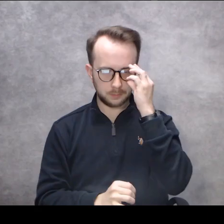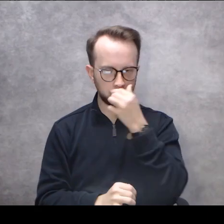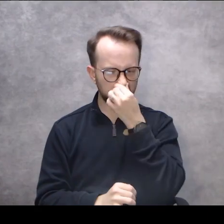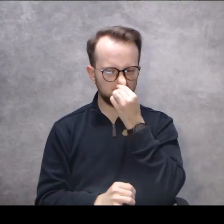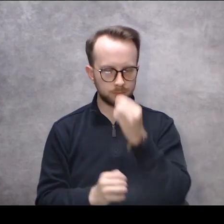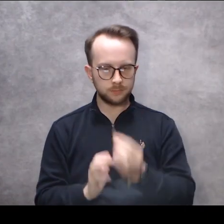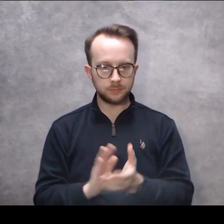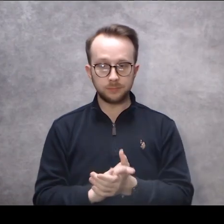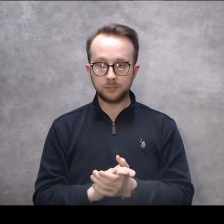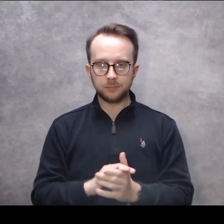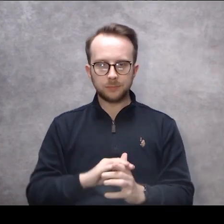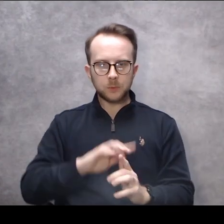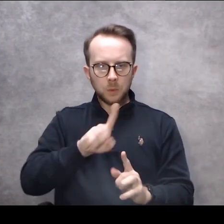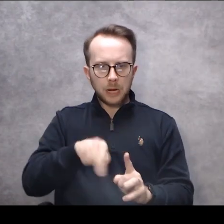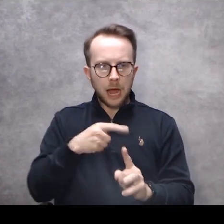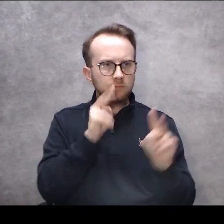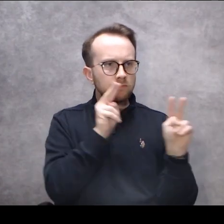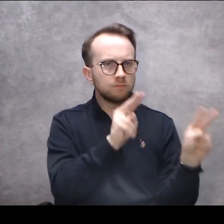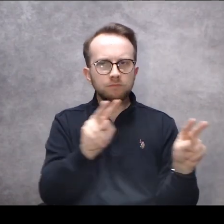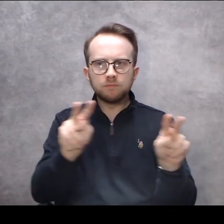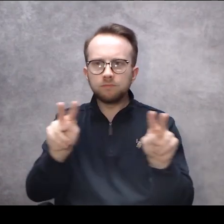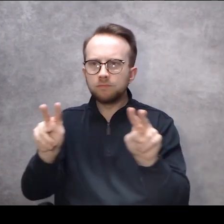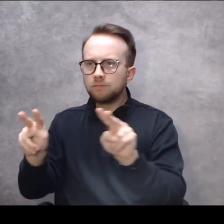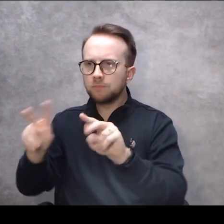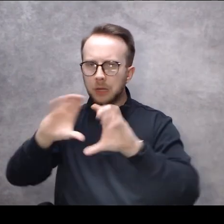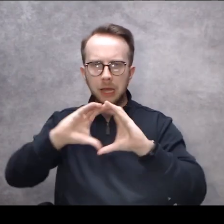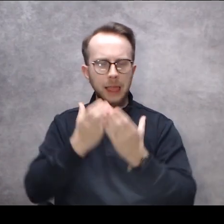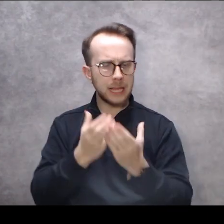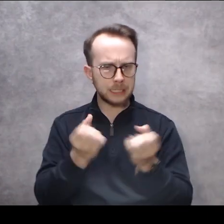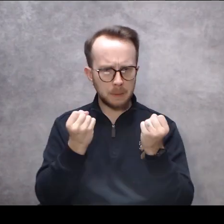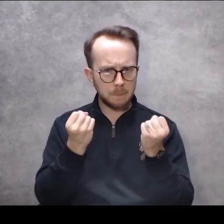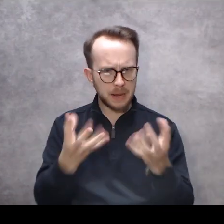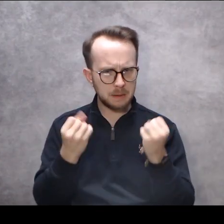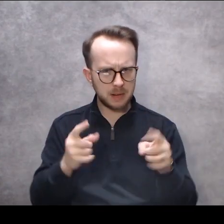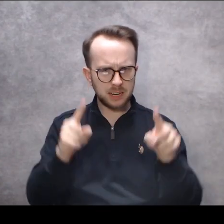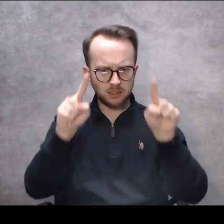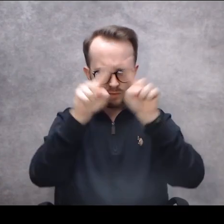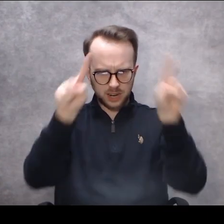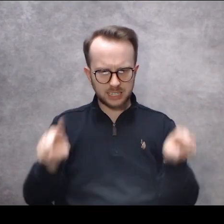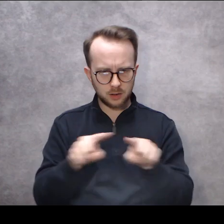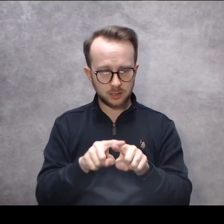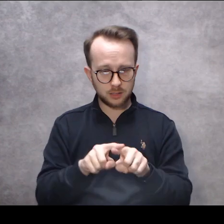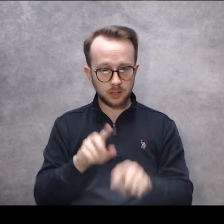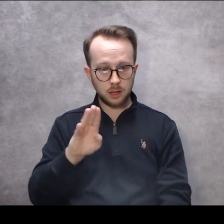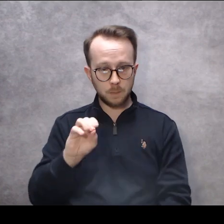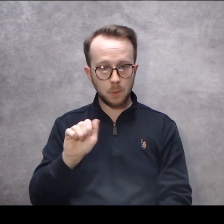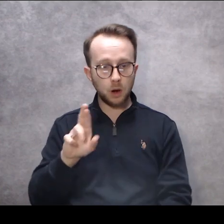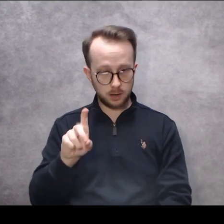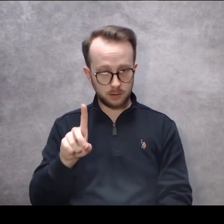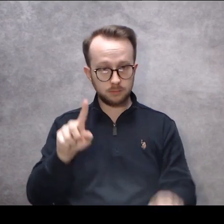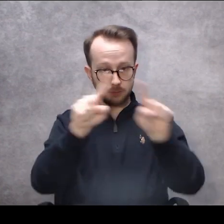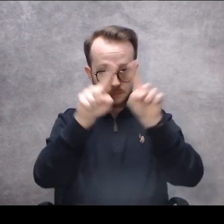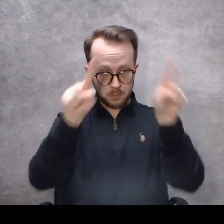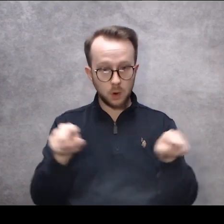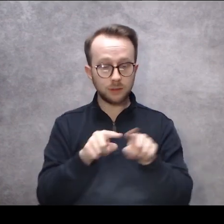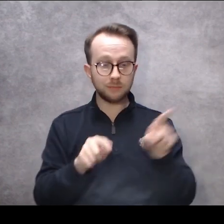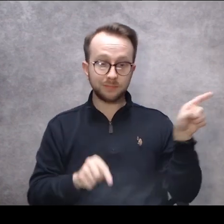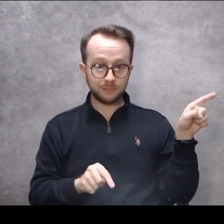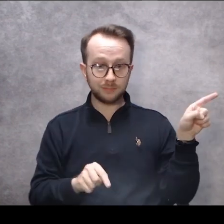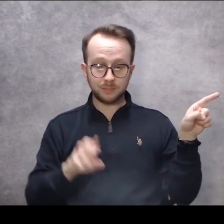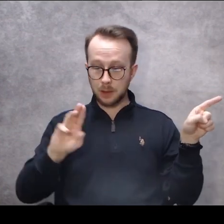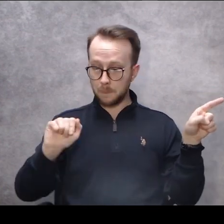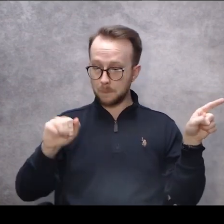When I look at our classroom, there are lots of rectangles. The board is a rectangle. The map